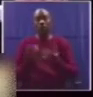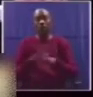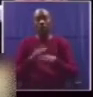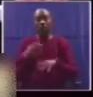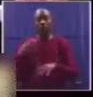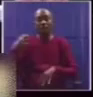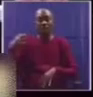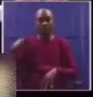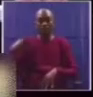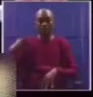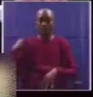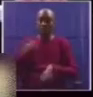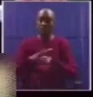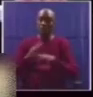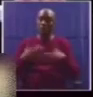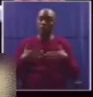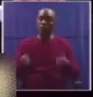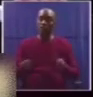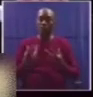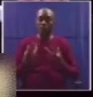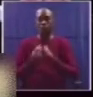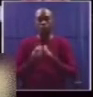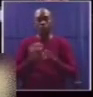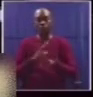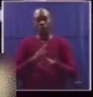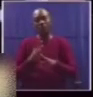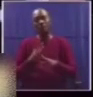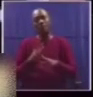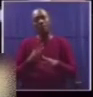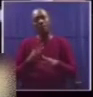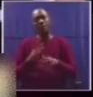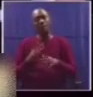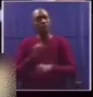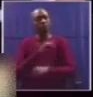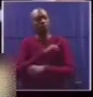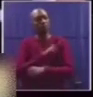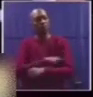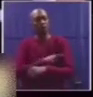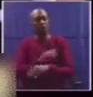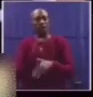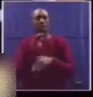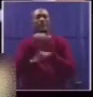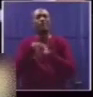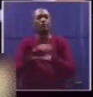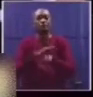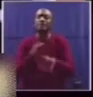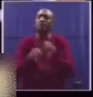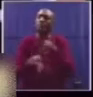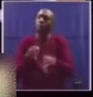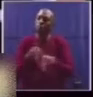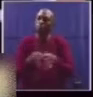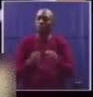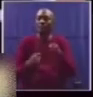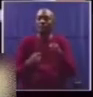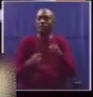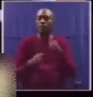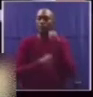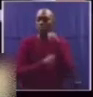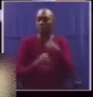of Health with power beyond the political office to which he has